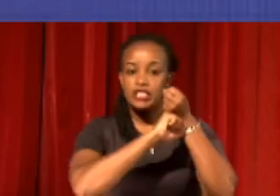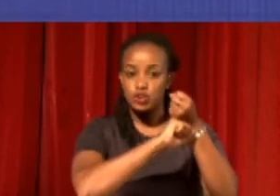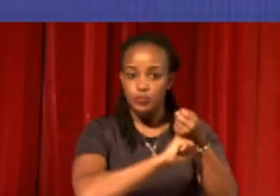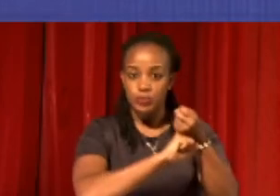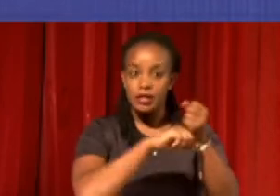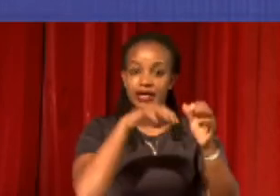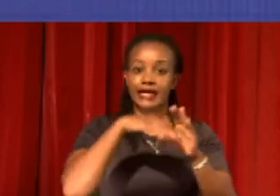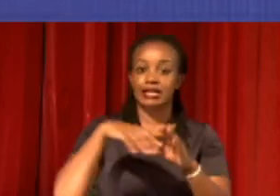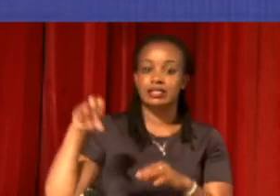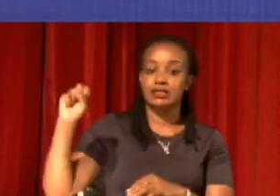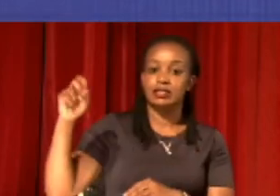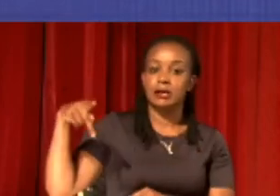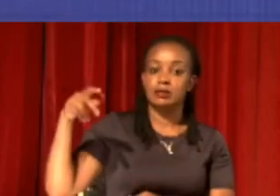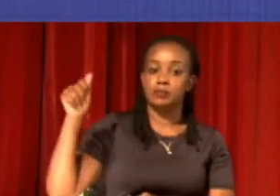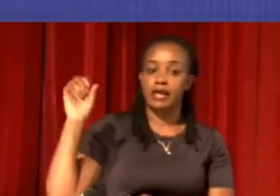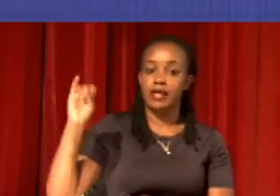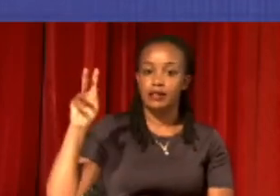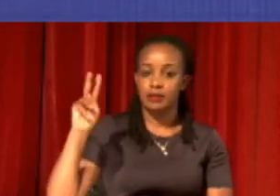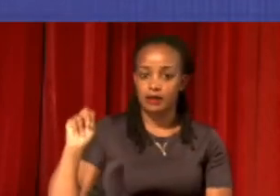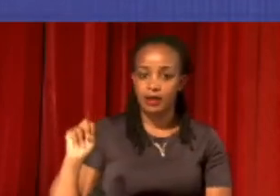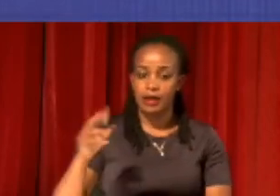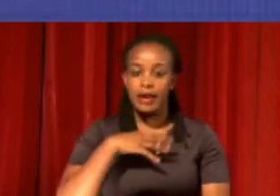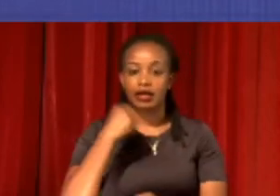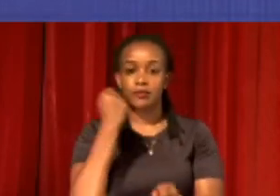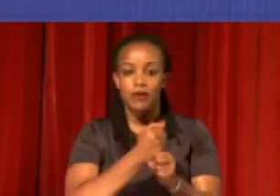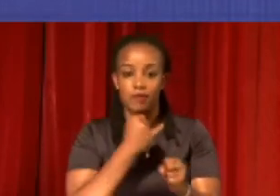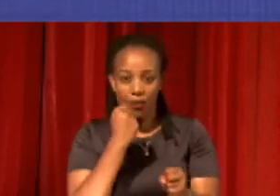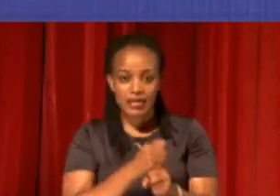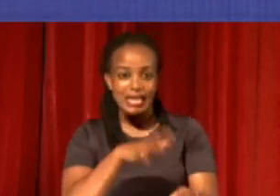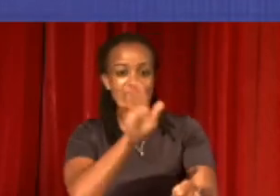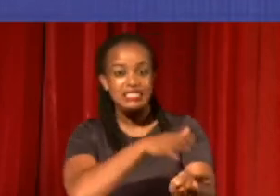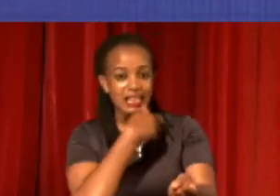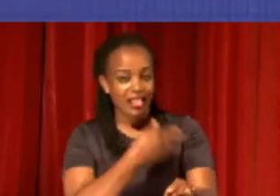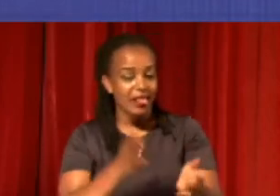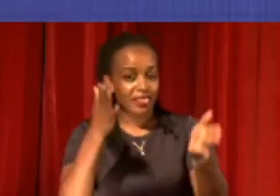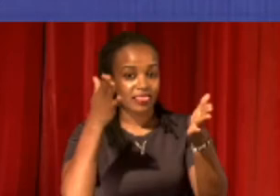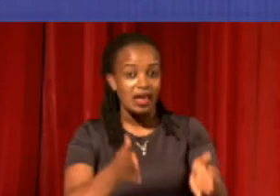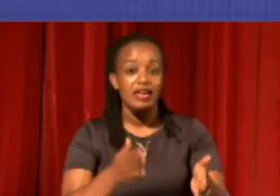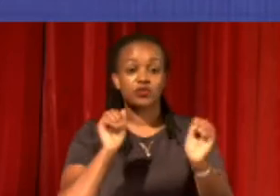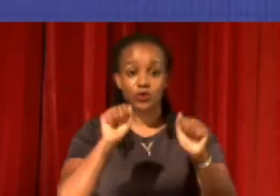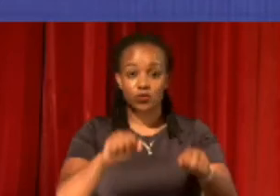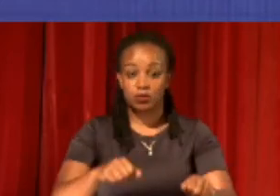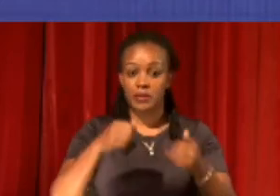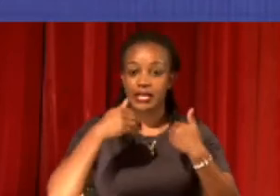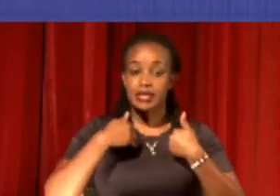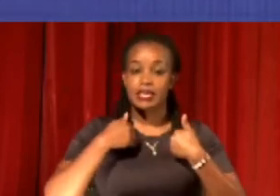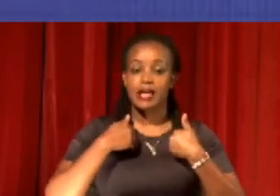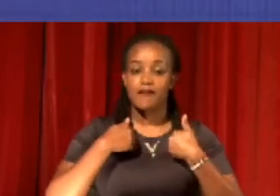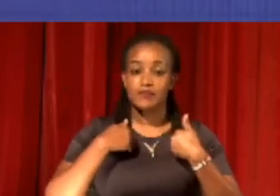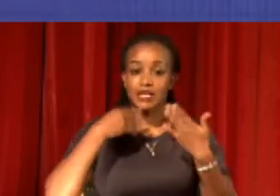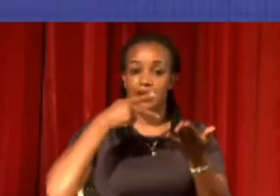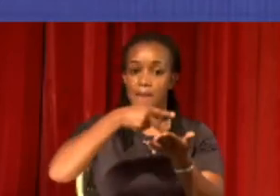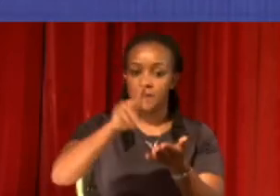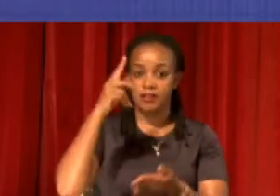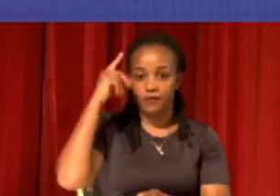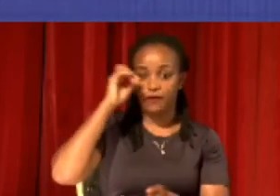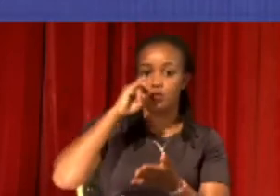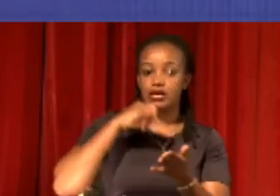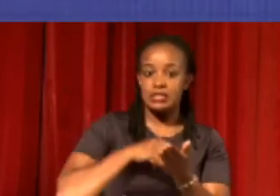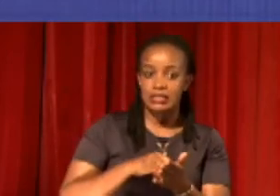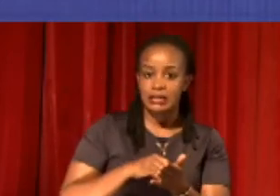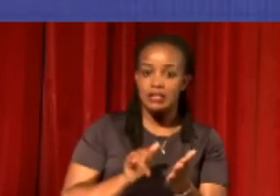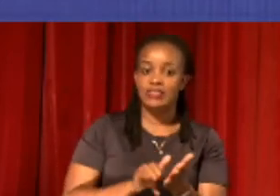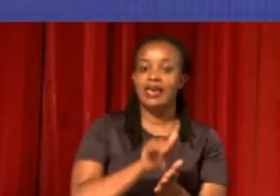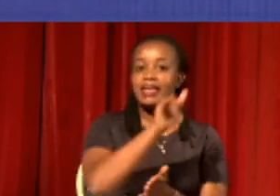Spain performing in all the major festivals in Spain. And they were going to be paid for it without spending a coin. Their ticket,